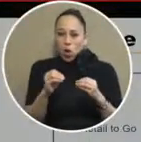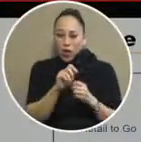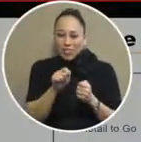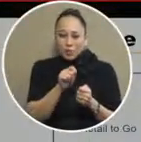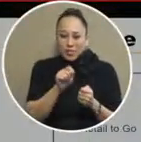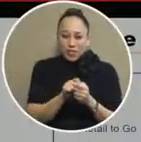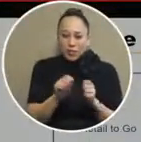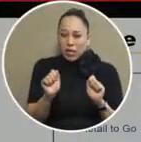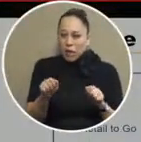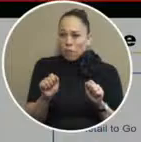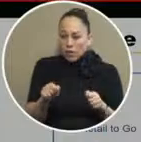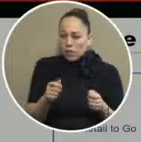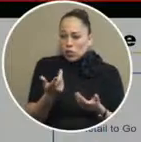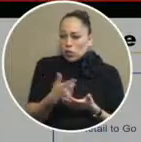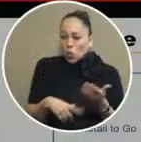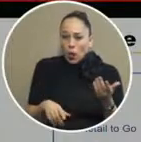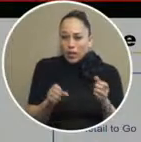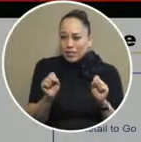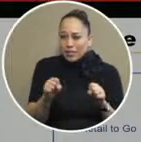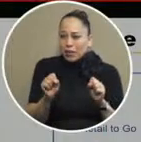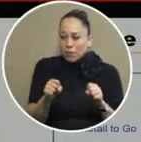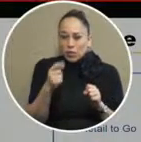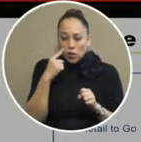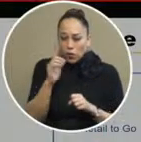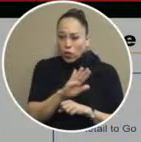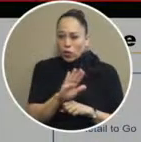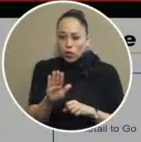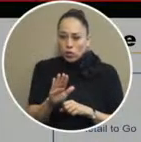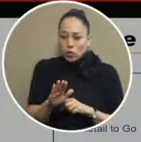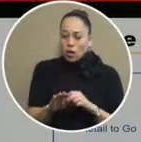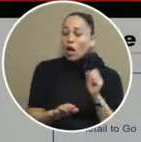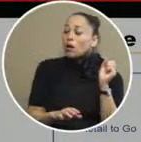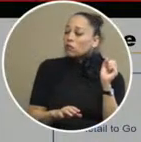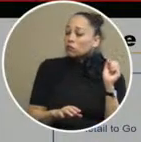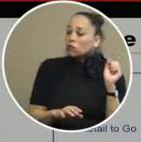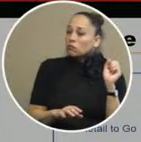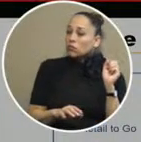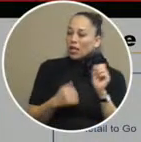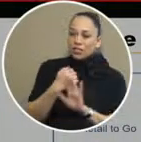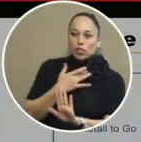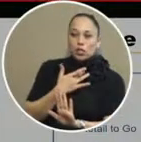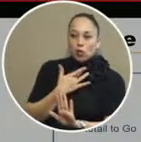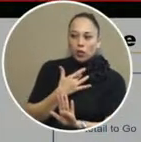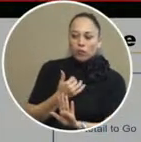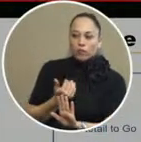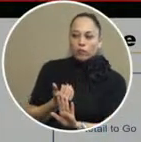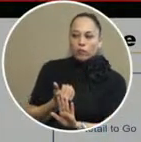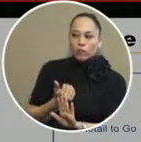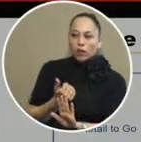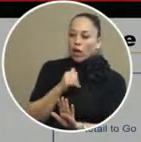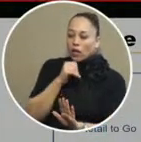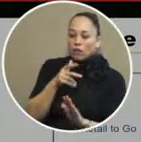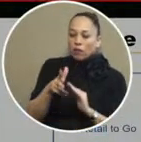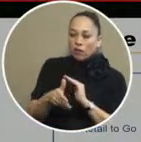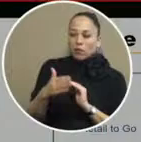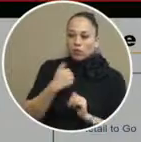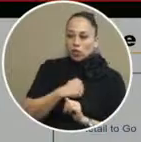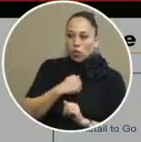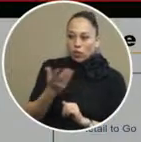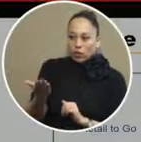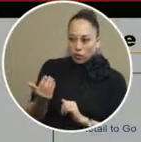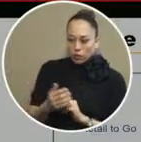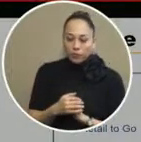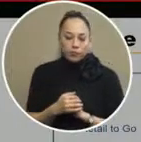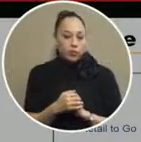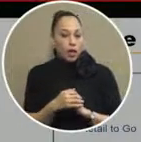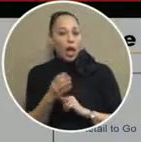capacity level. So what's the capacity level on those? They are, sorry, I didn't mean to cut you off. Go ahead.